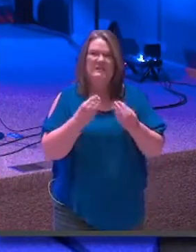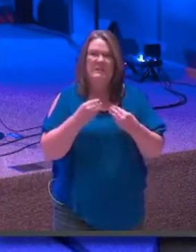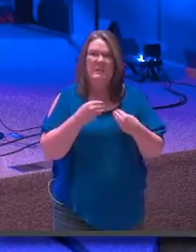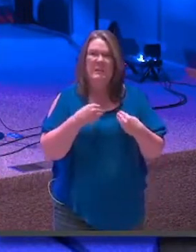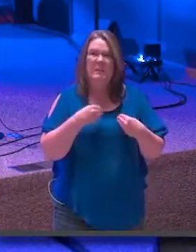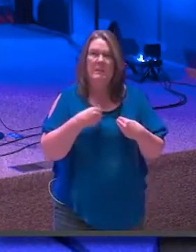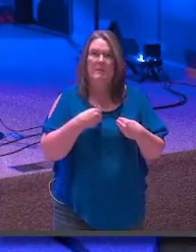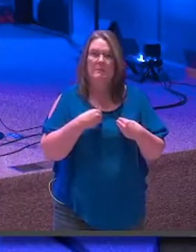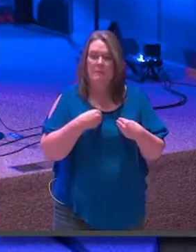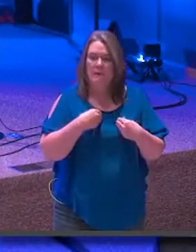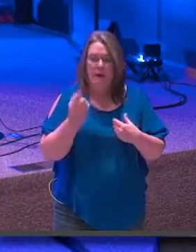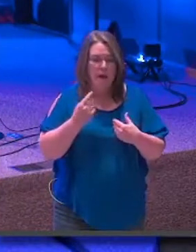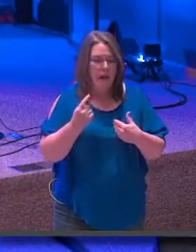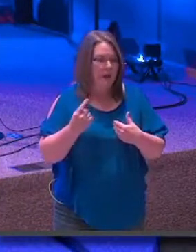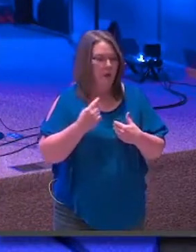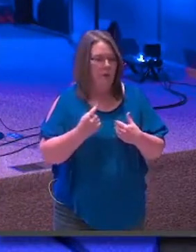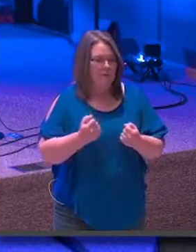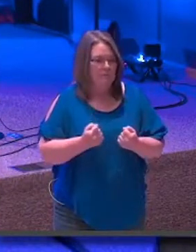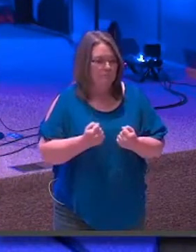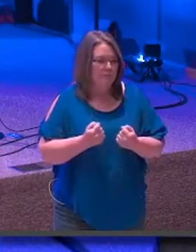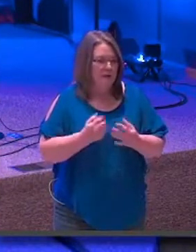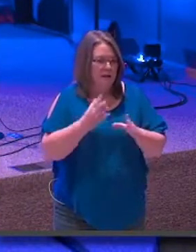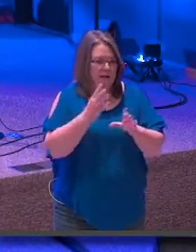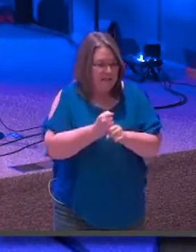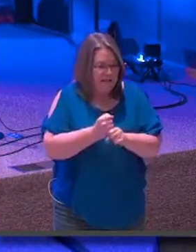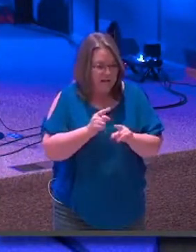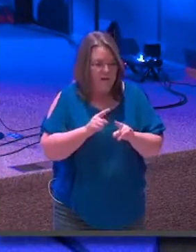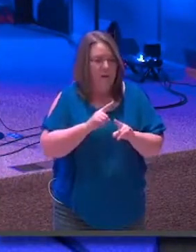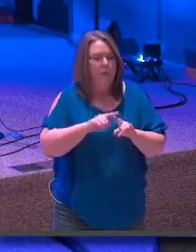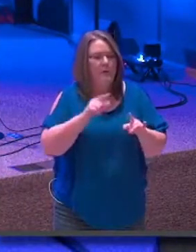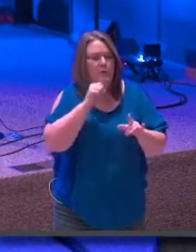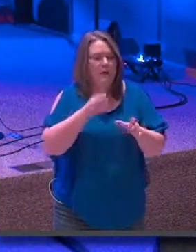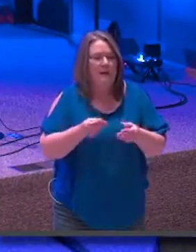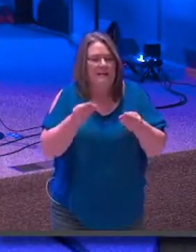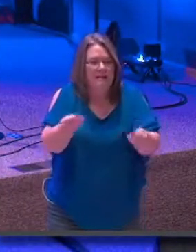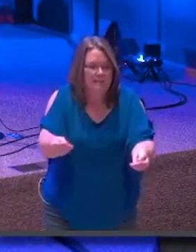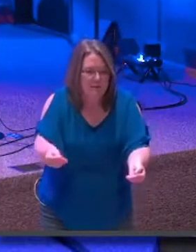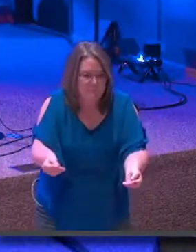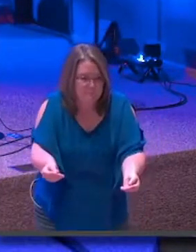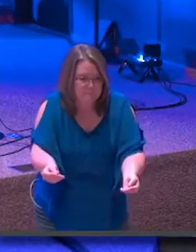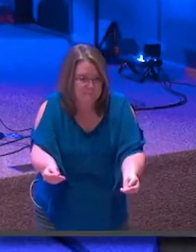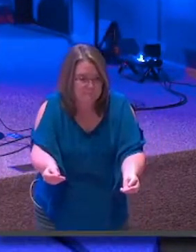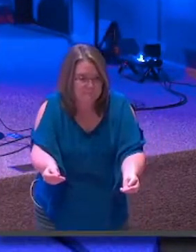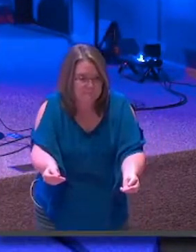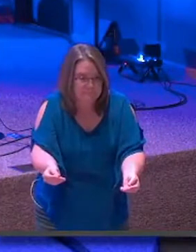always consuming, but you're never giving out.